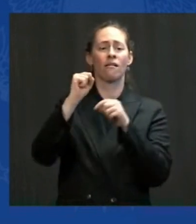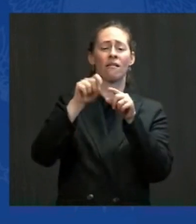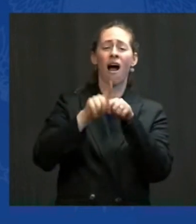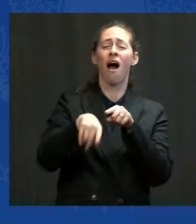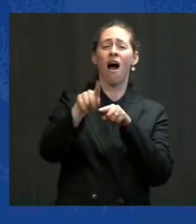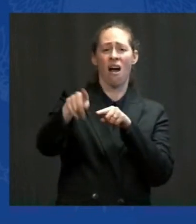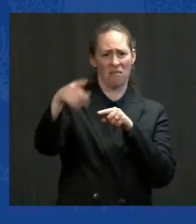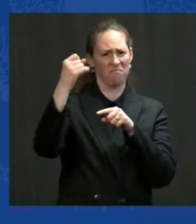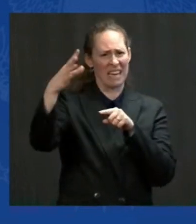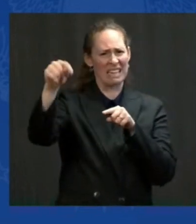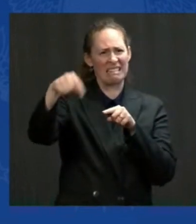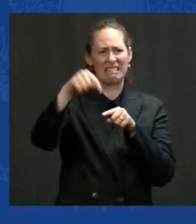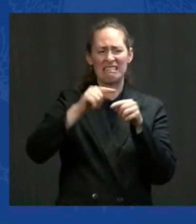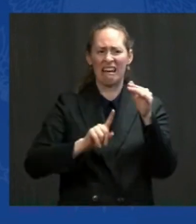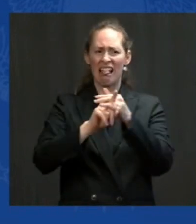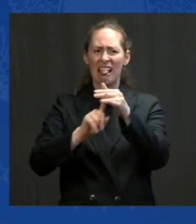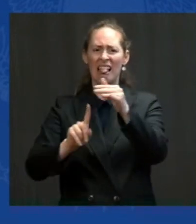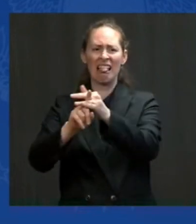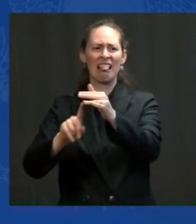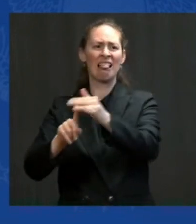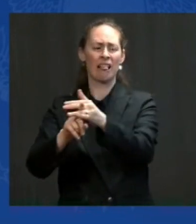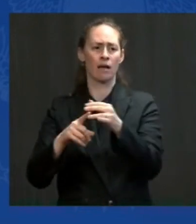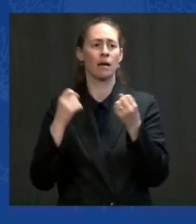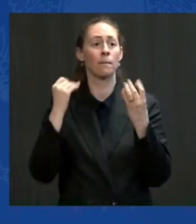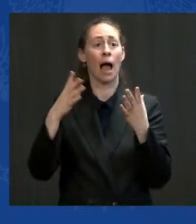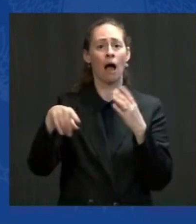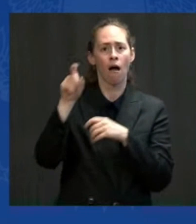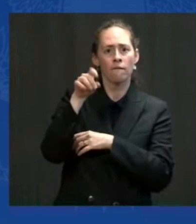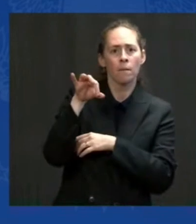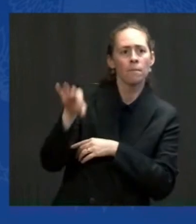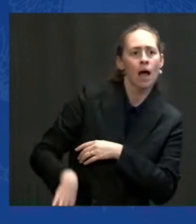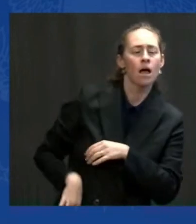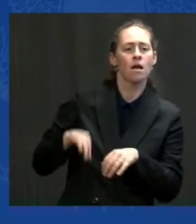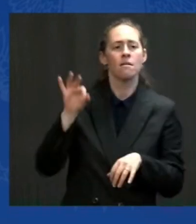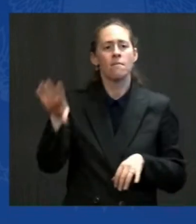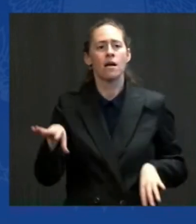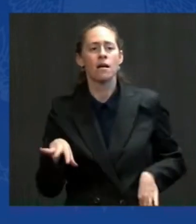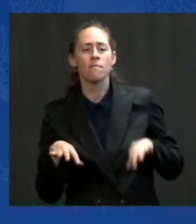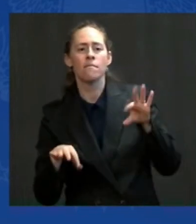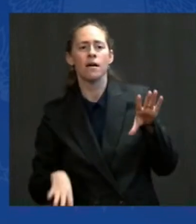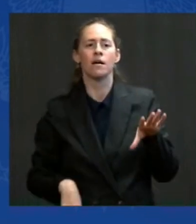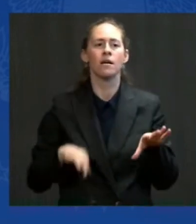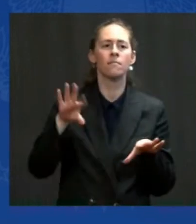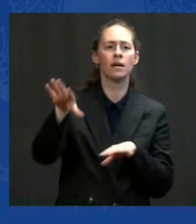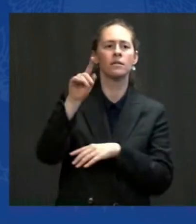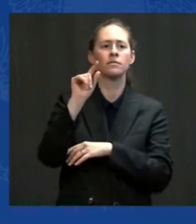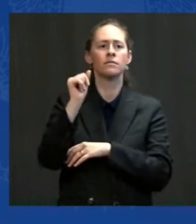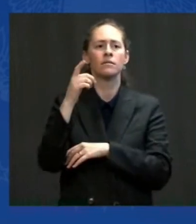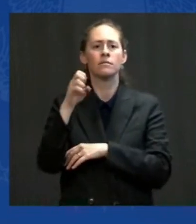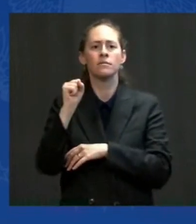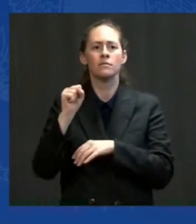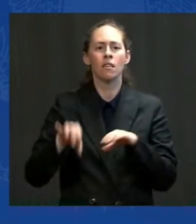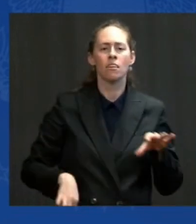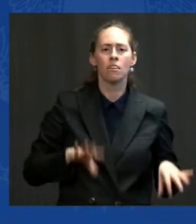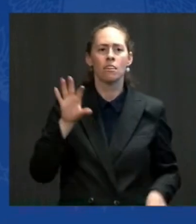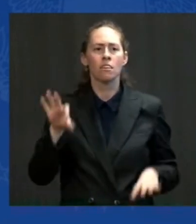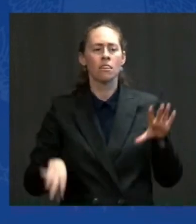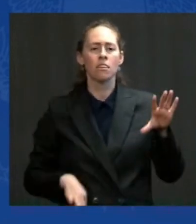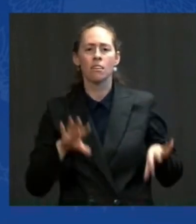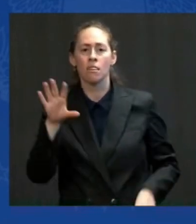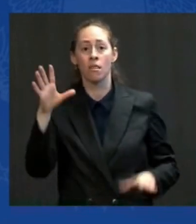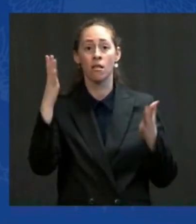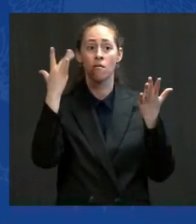pays a hidden tax, about $600 per year in wasted time and wasted fuel because of the nature of the roads and